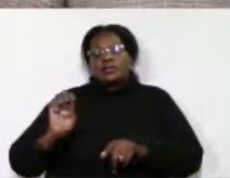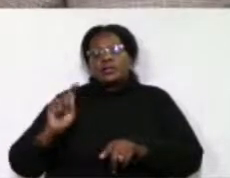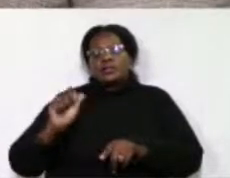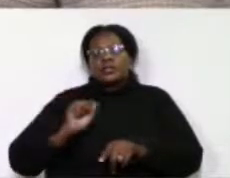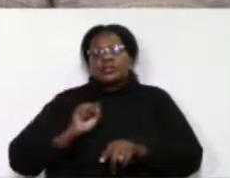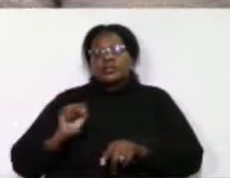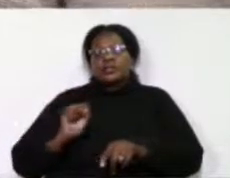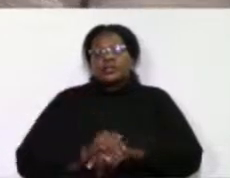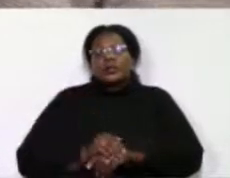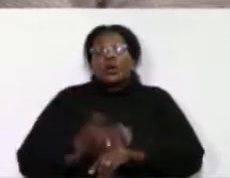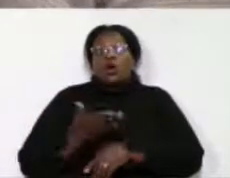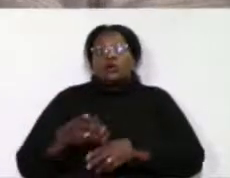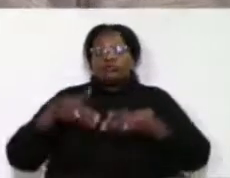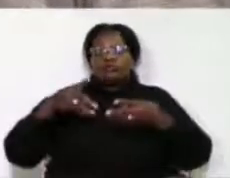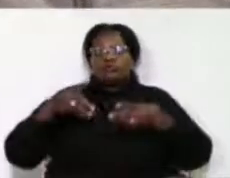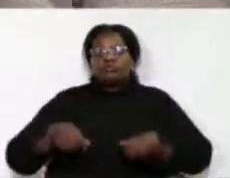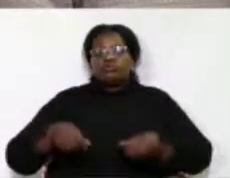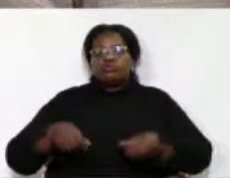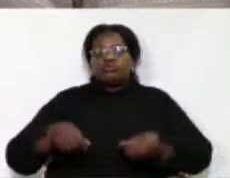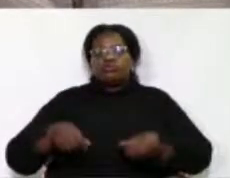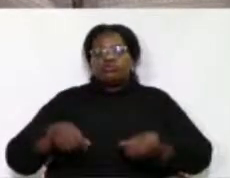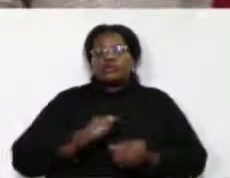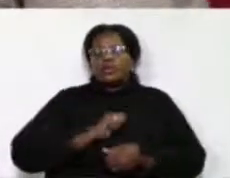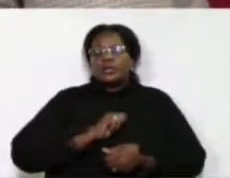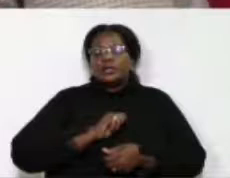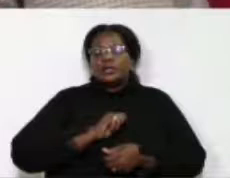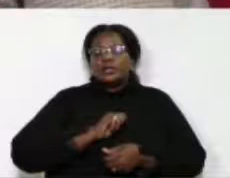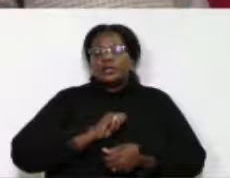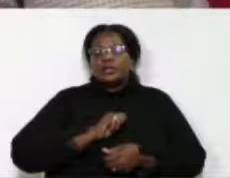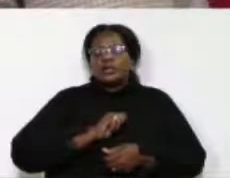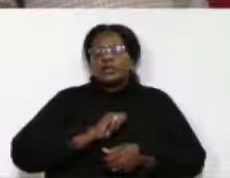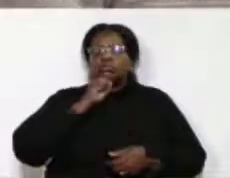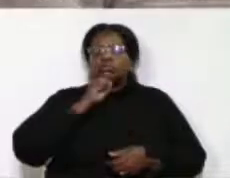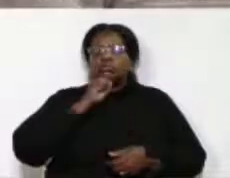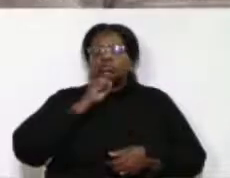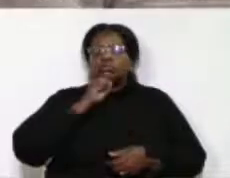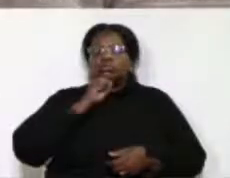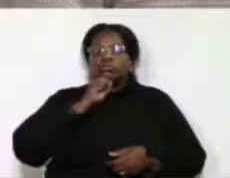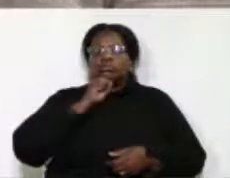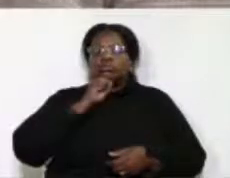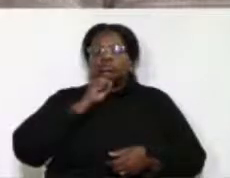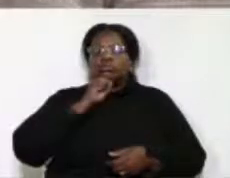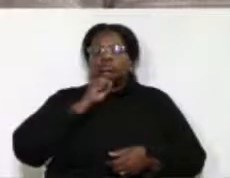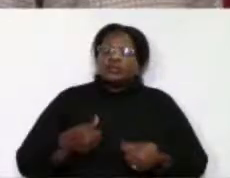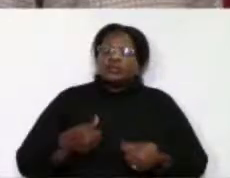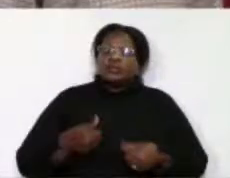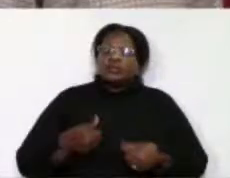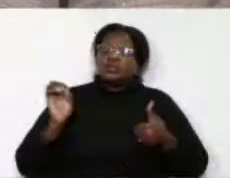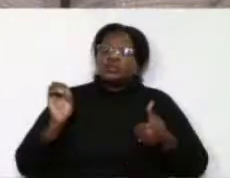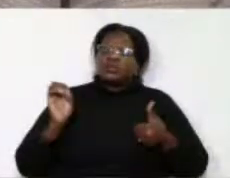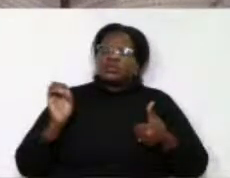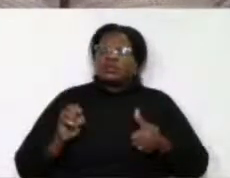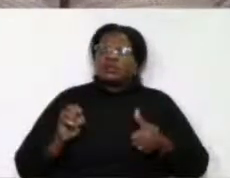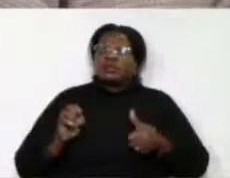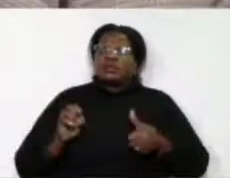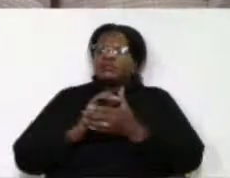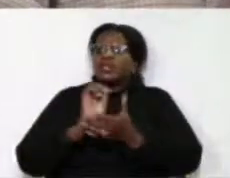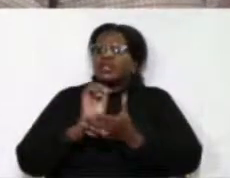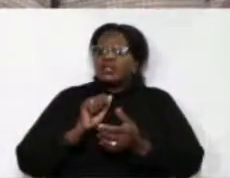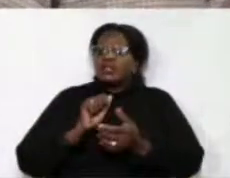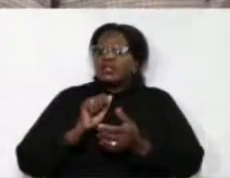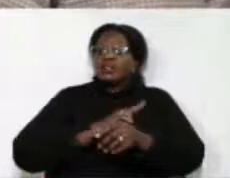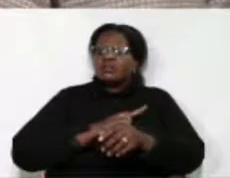flour, all of our machines. Okay? So now you've got liabilities. It's not our friend that's rolling around in the street. It's actually